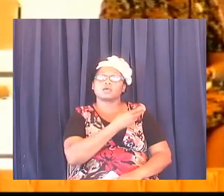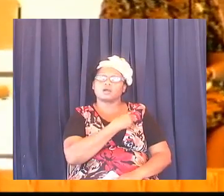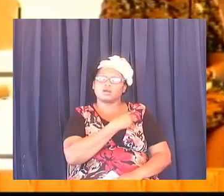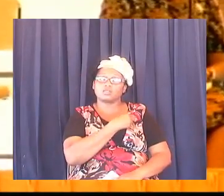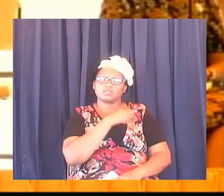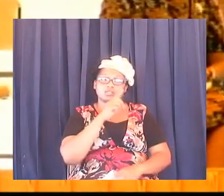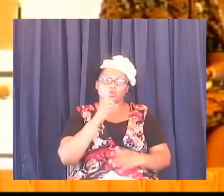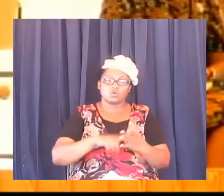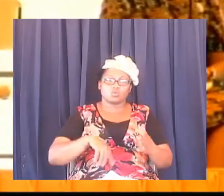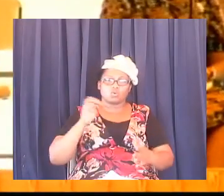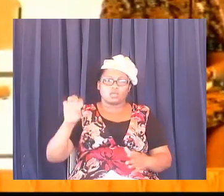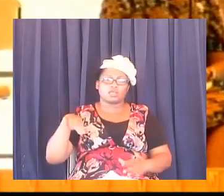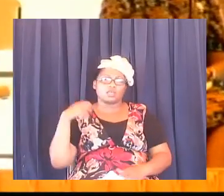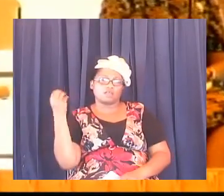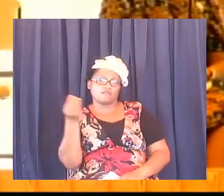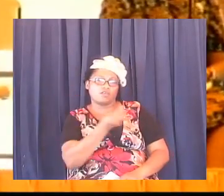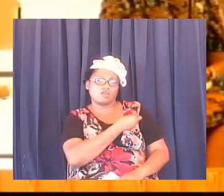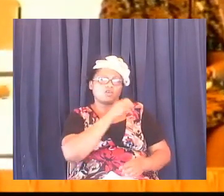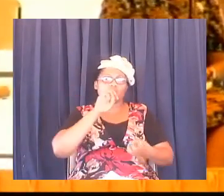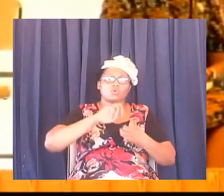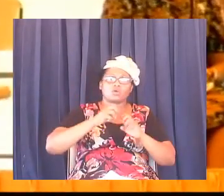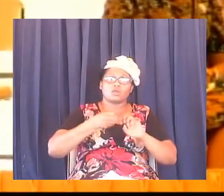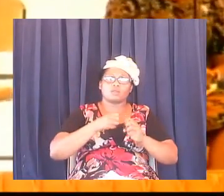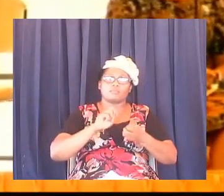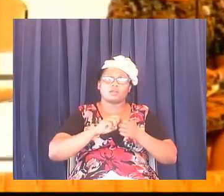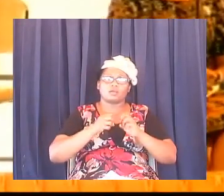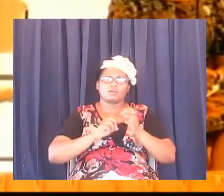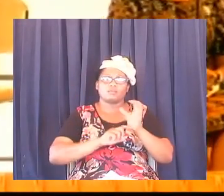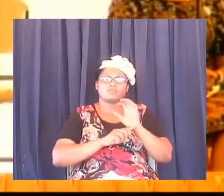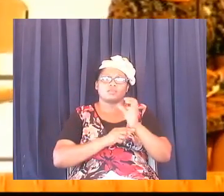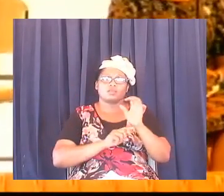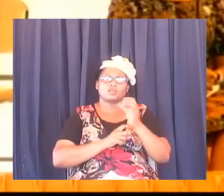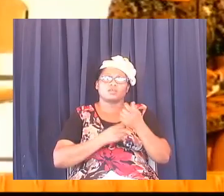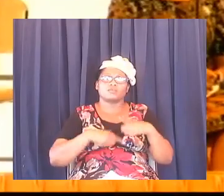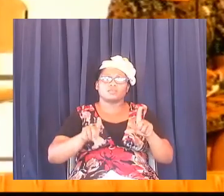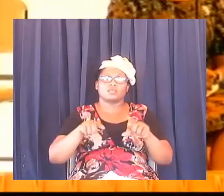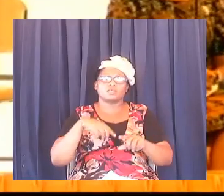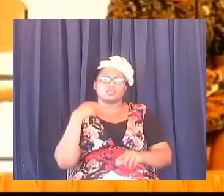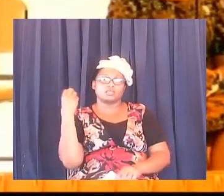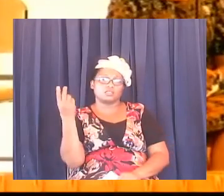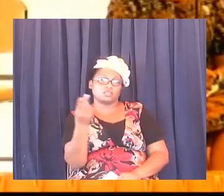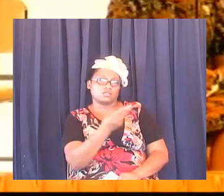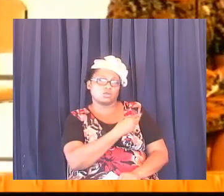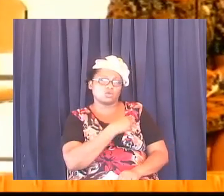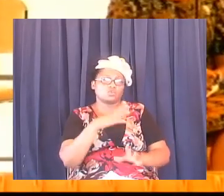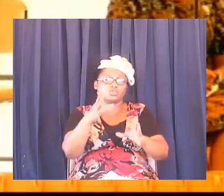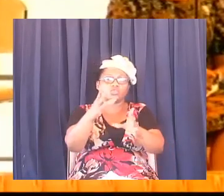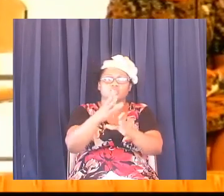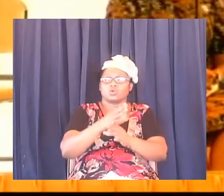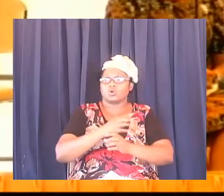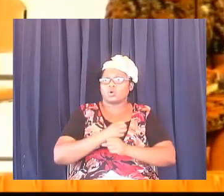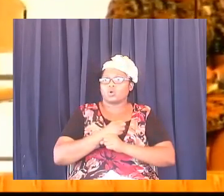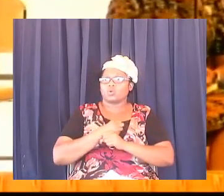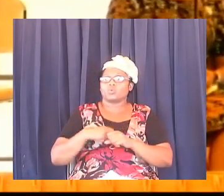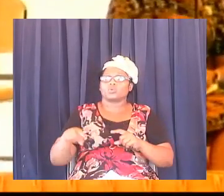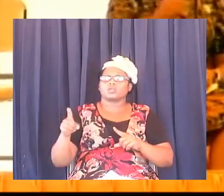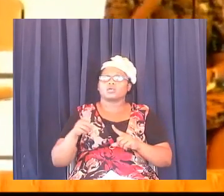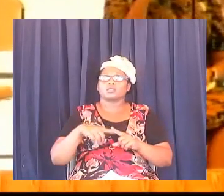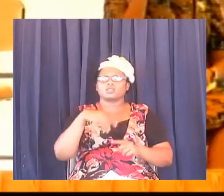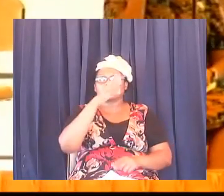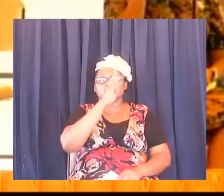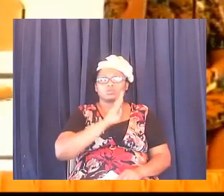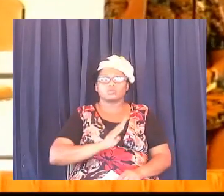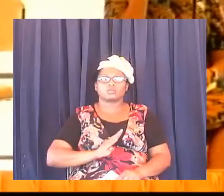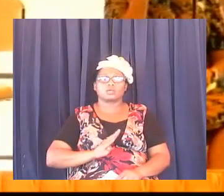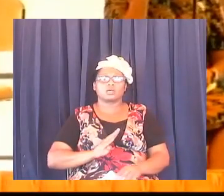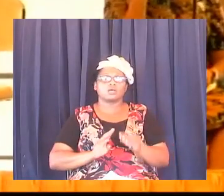Whatever our circumstances, let us hold on to God. Shall we stand this morning? Lift